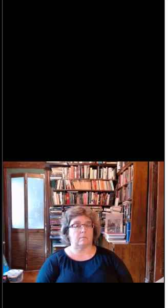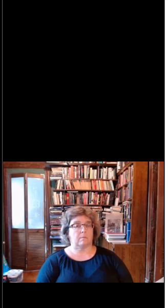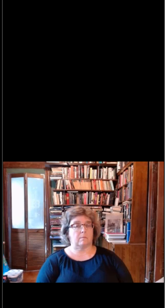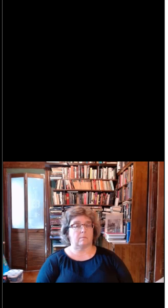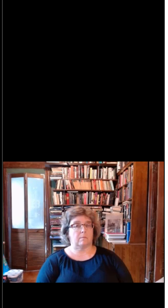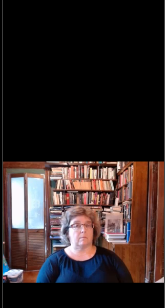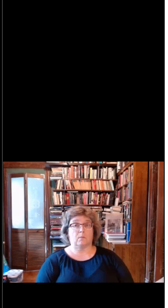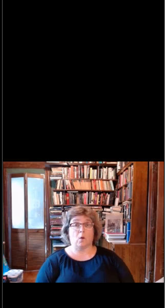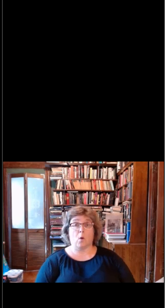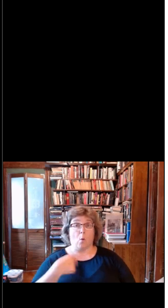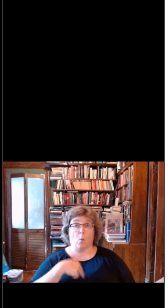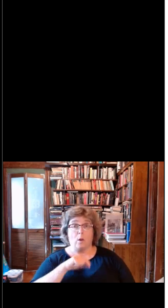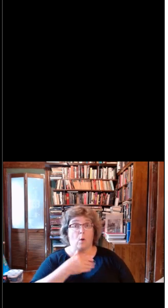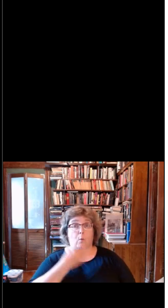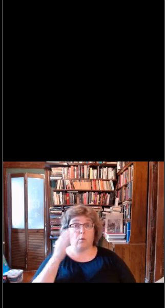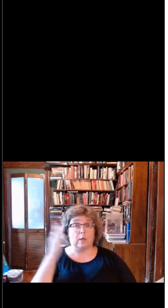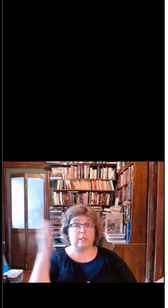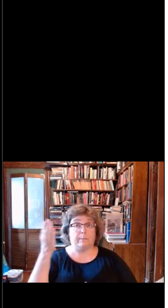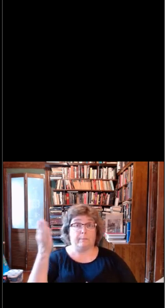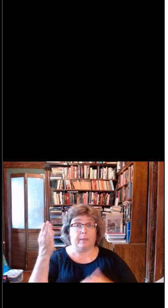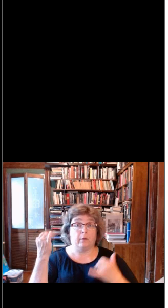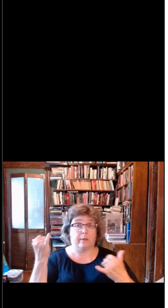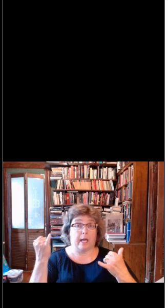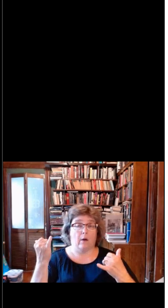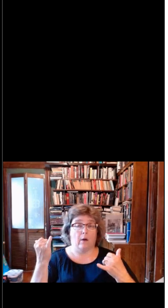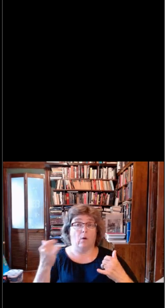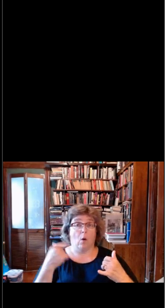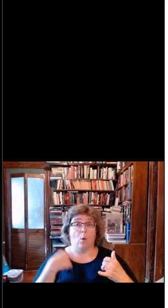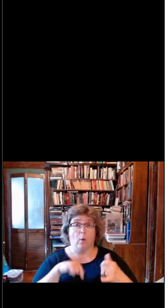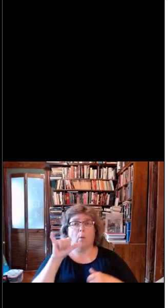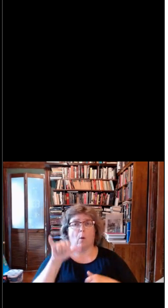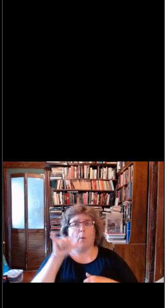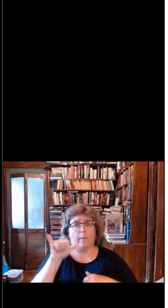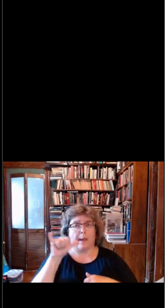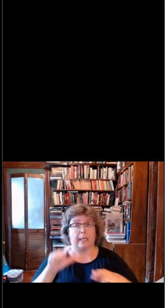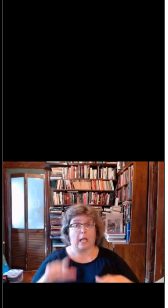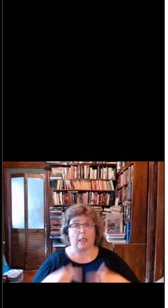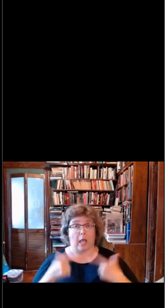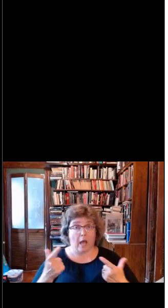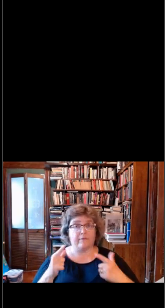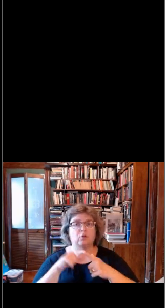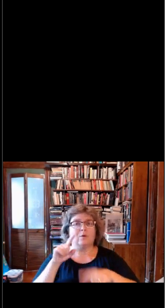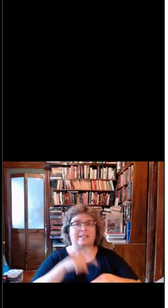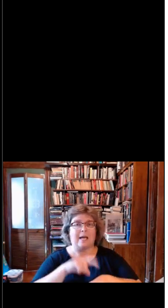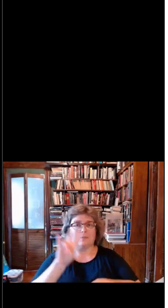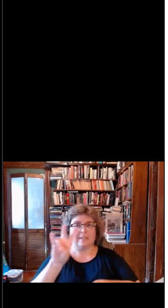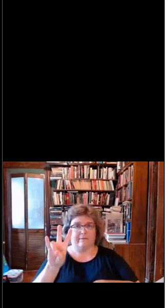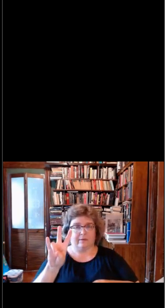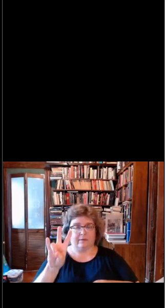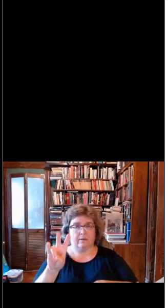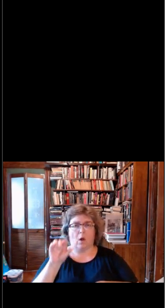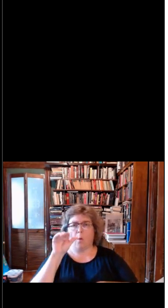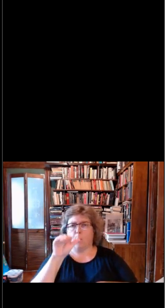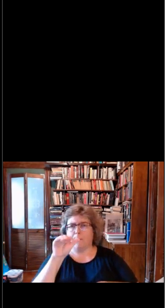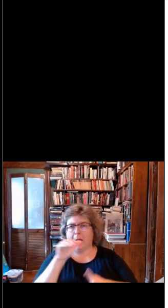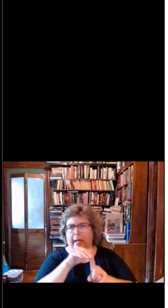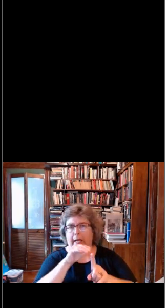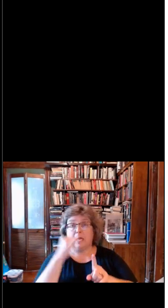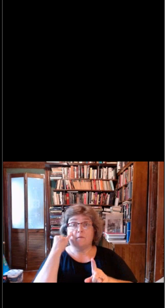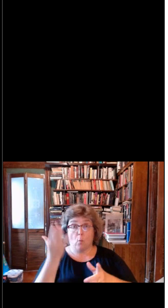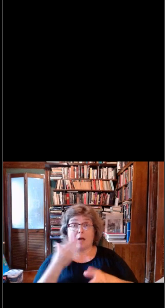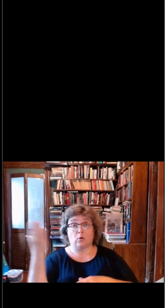We do not have any speakers at this time. Again, we will remain live until 7 p.m. A reminder, if you would like to speak